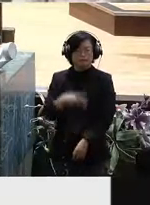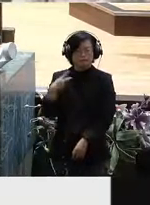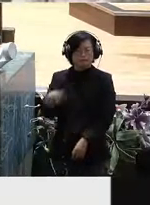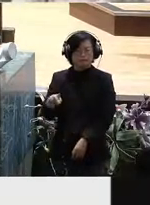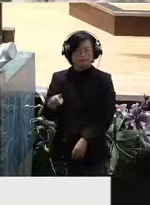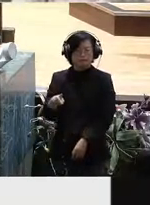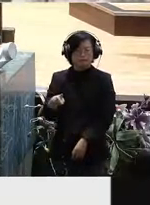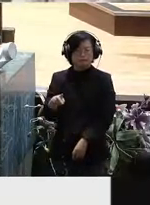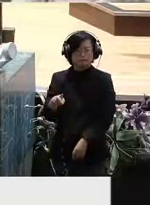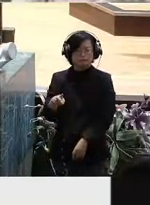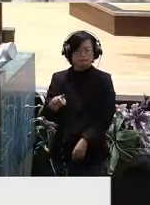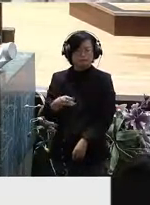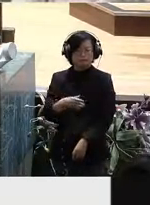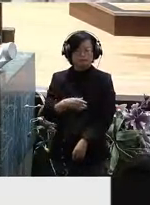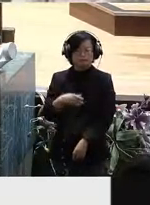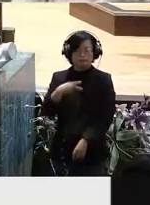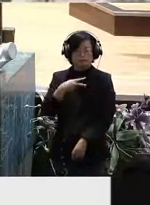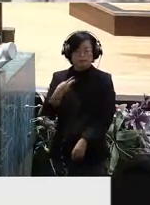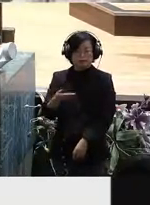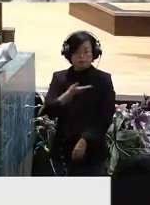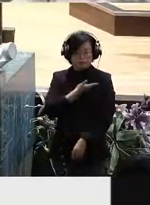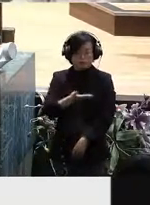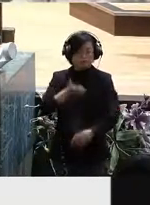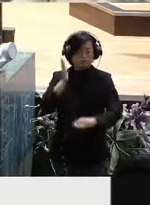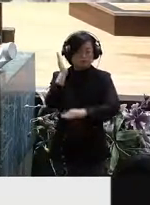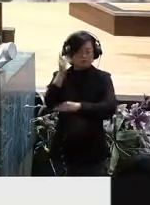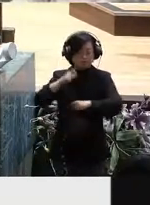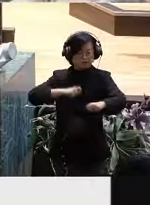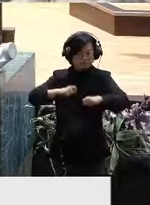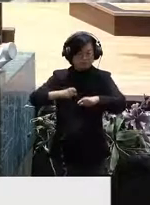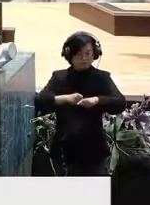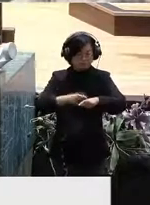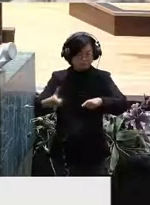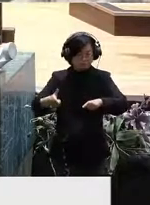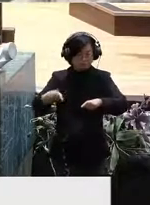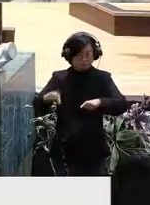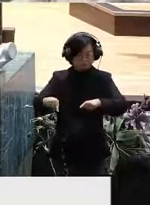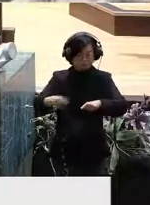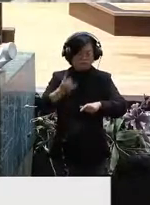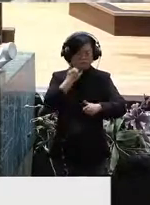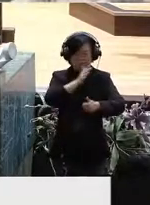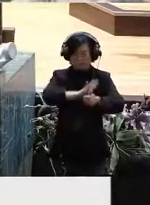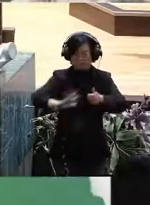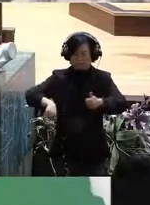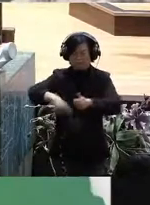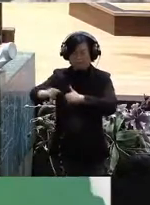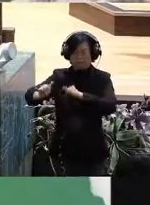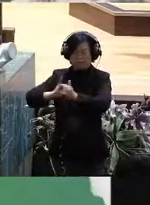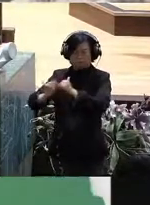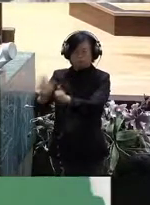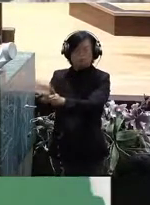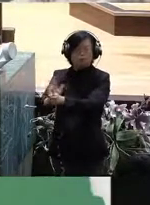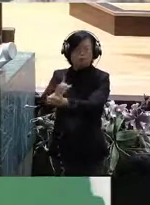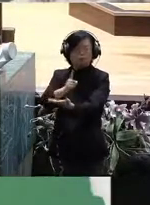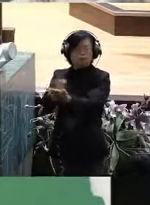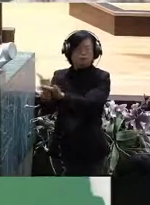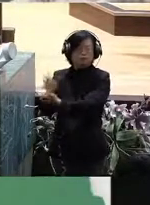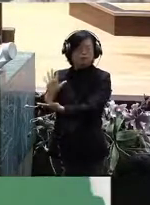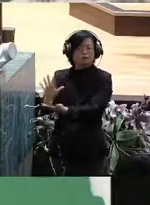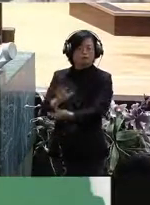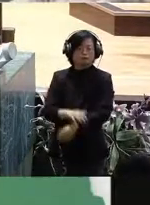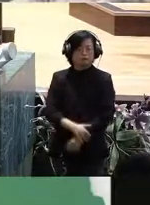seamlessly. And we want to create a culture where the delivery of government is completely citizen-centric.